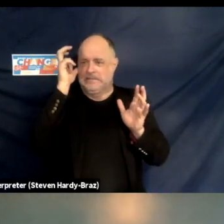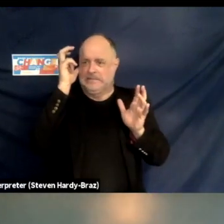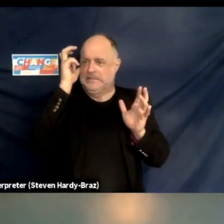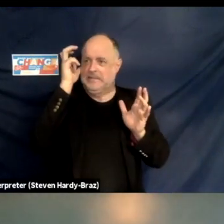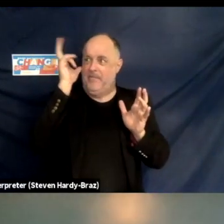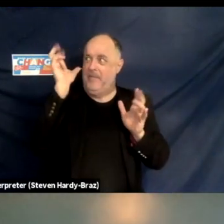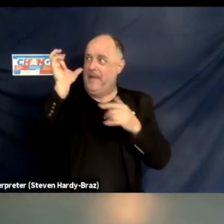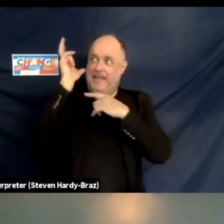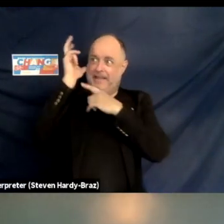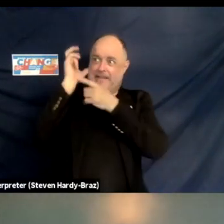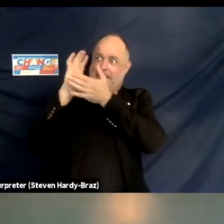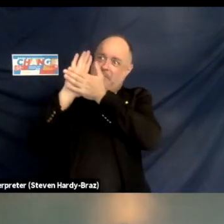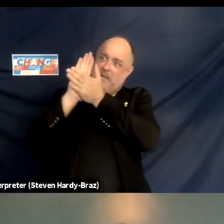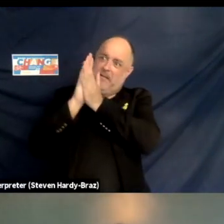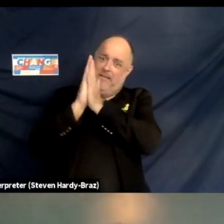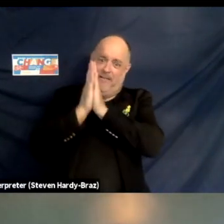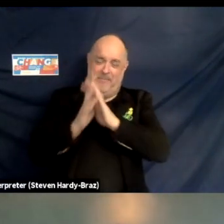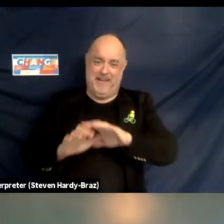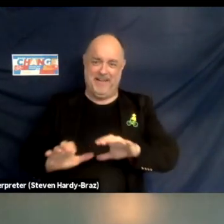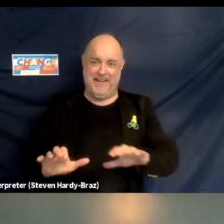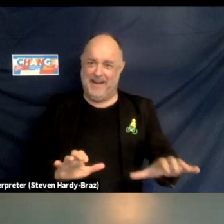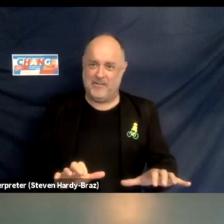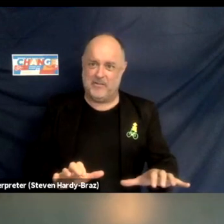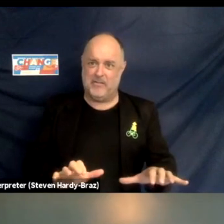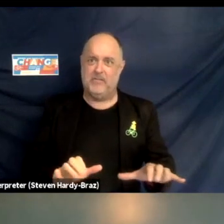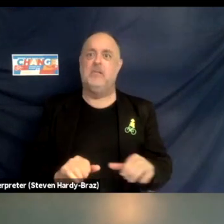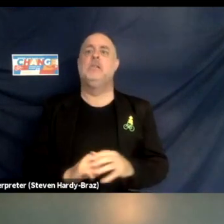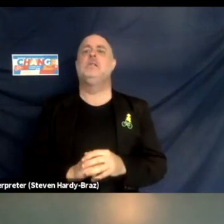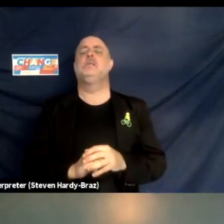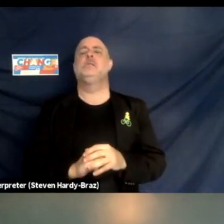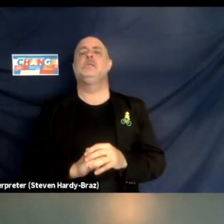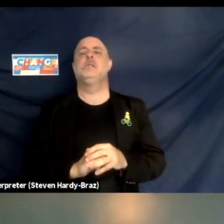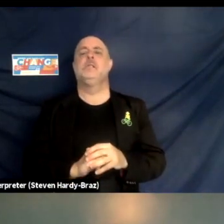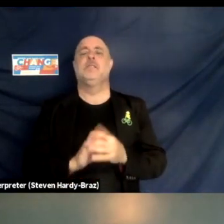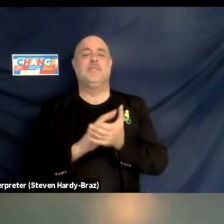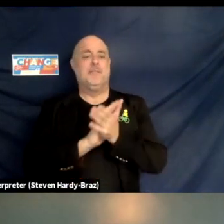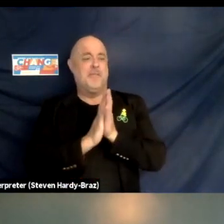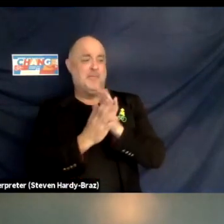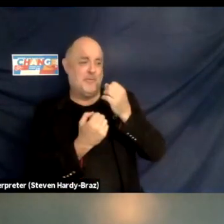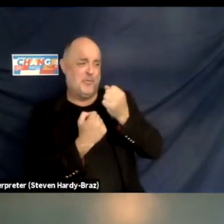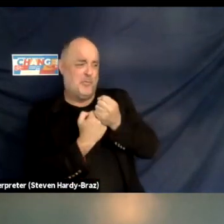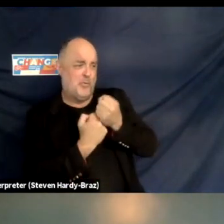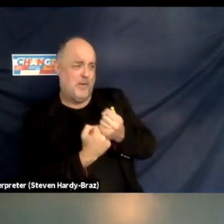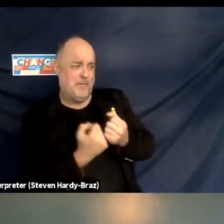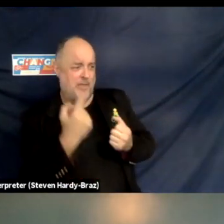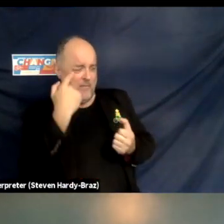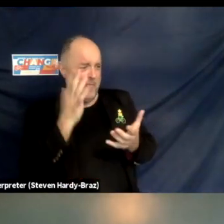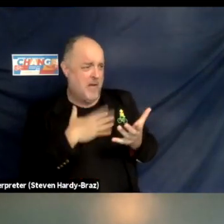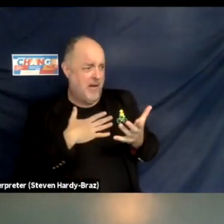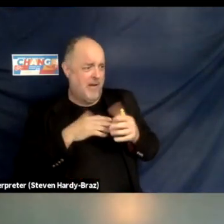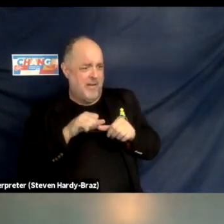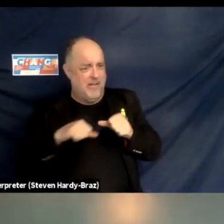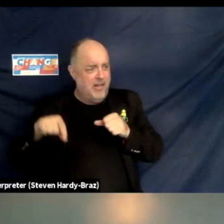So I think that has been a process. I think so for to be an ally, you know, I look at my sphere of influence. And so